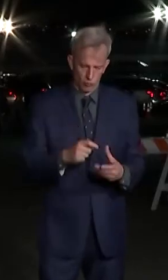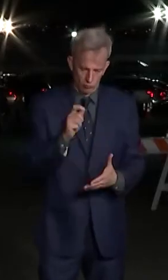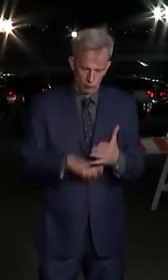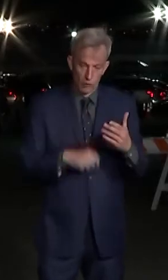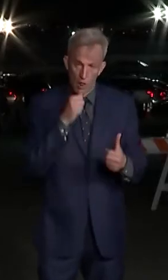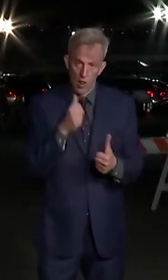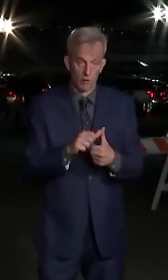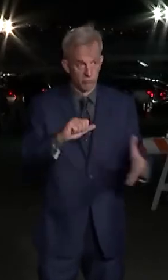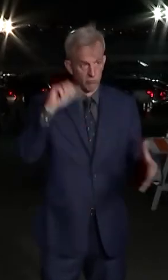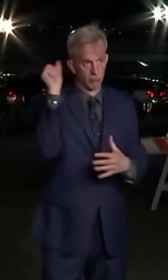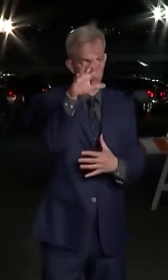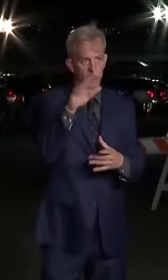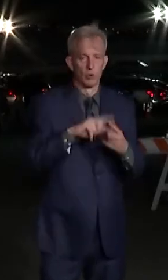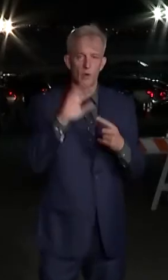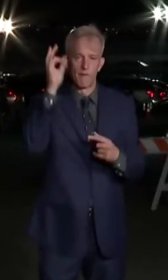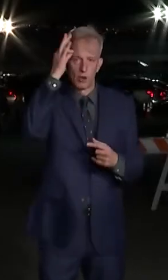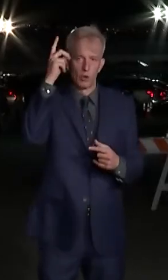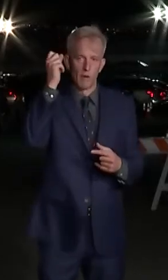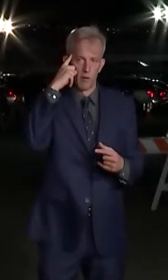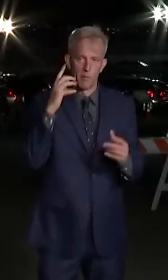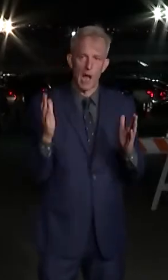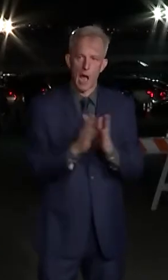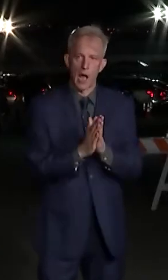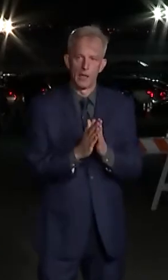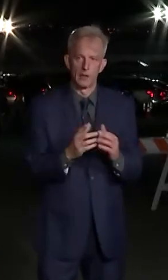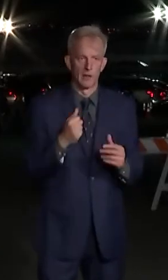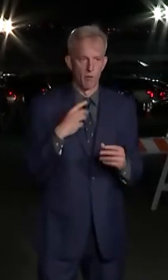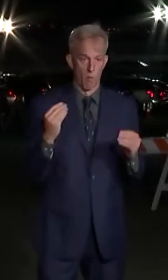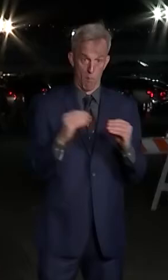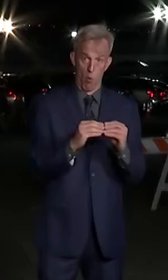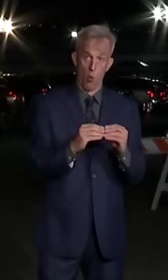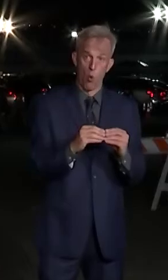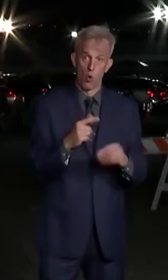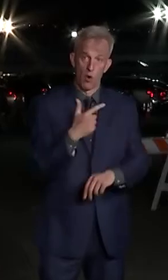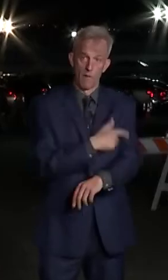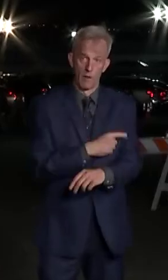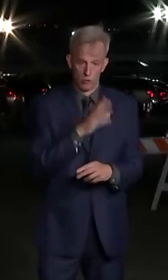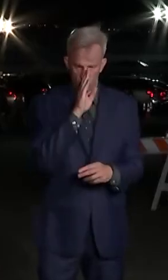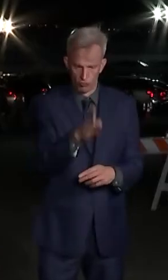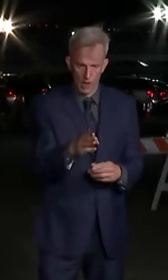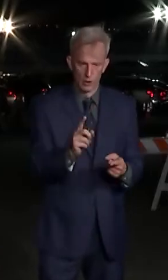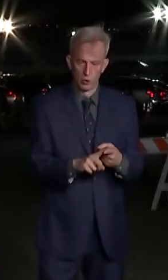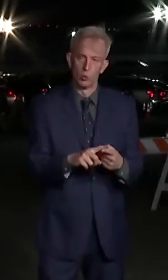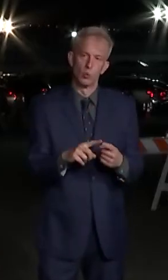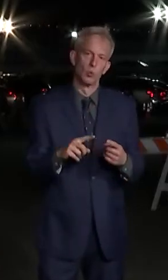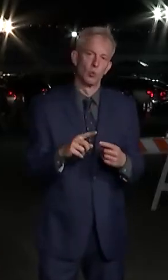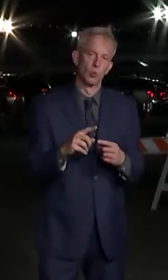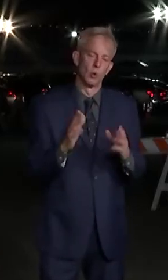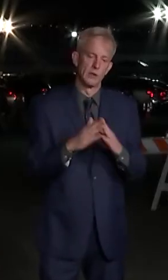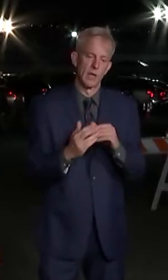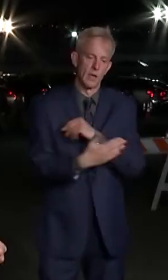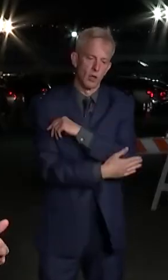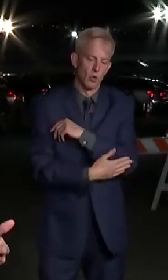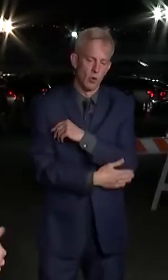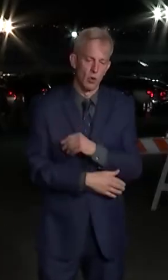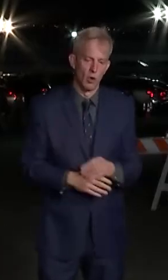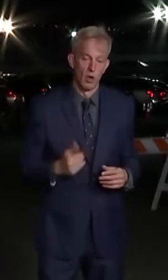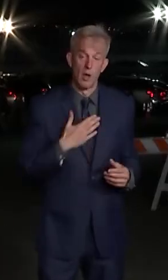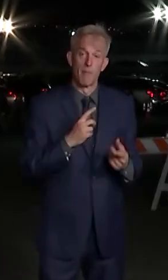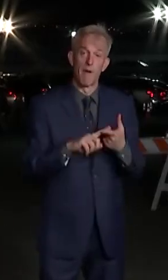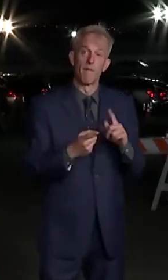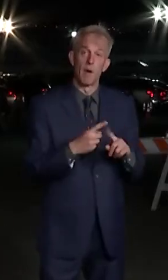federal government asking for more direct allocation to local governments, counties and cities. And Ron Nirenberg, my friend who's the mayor of San